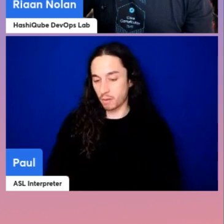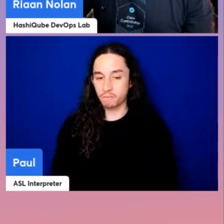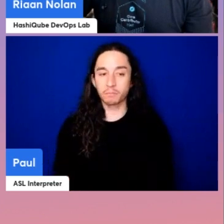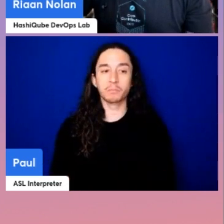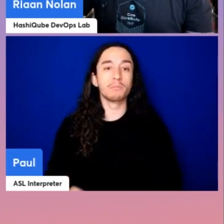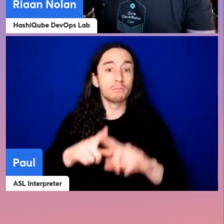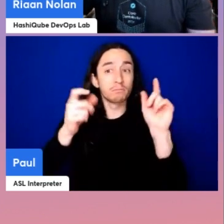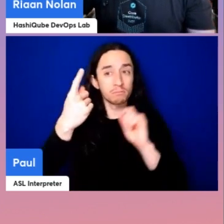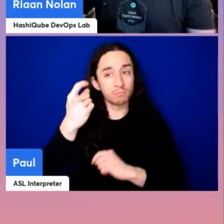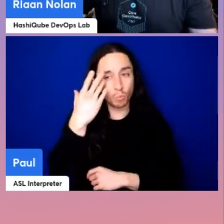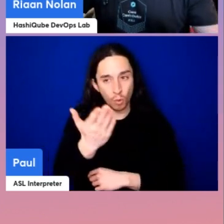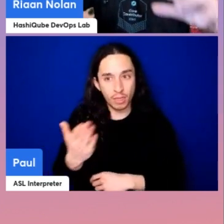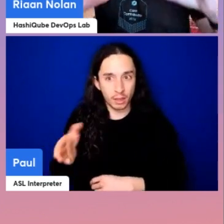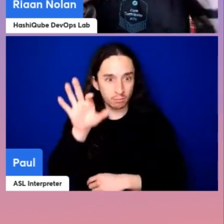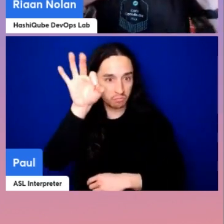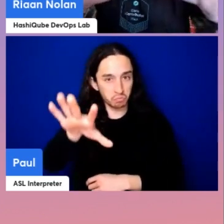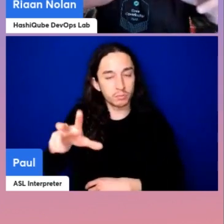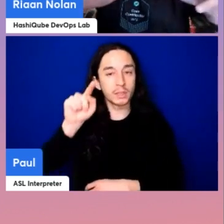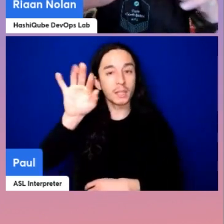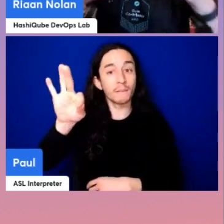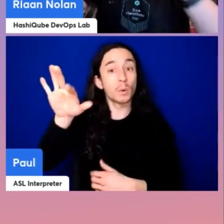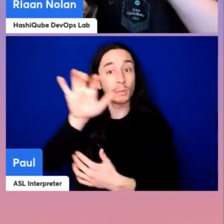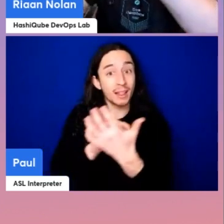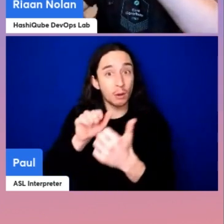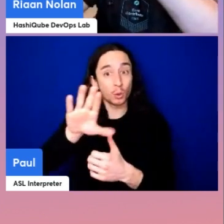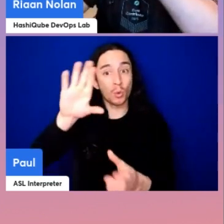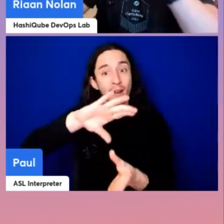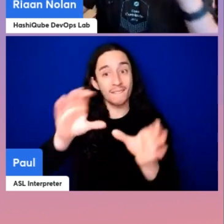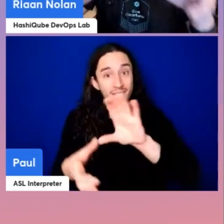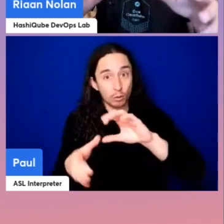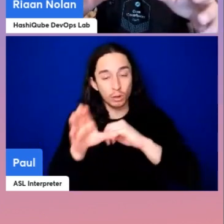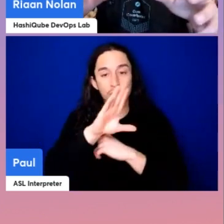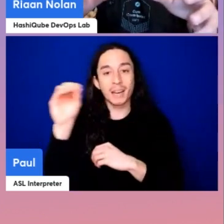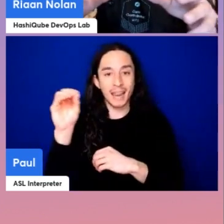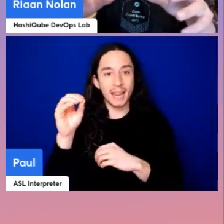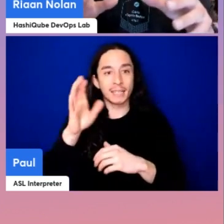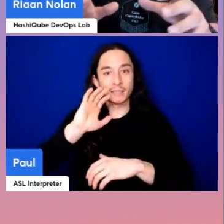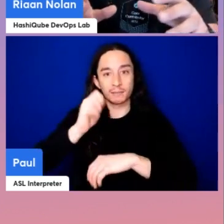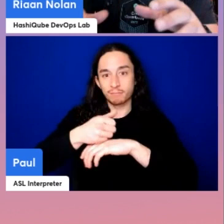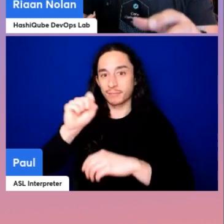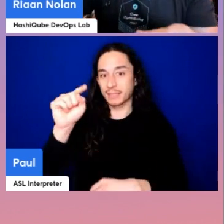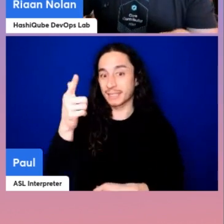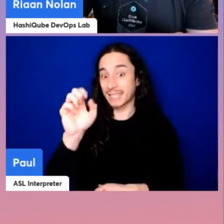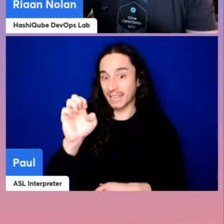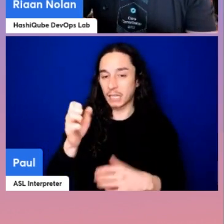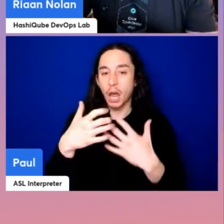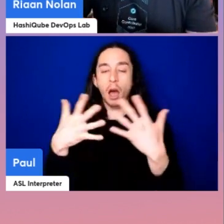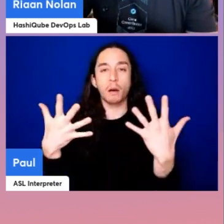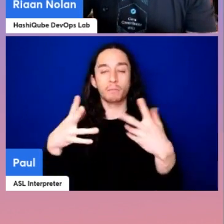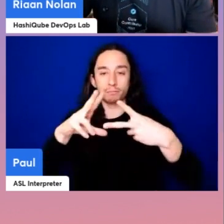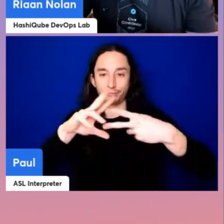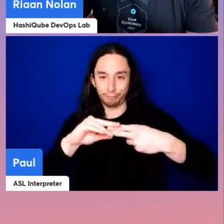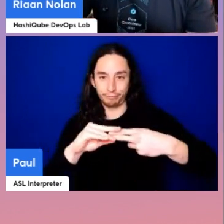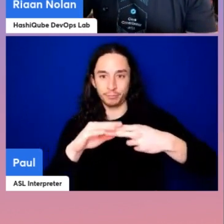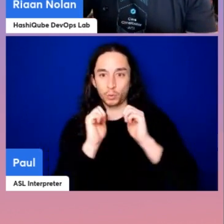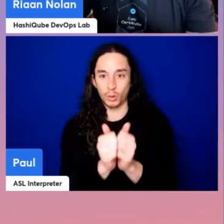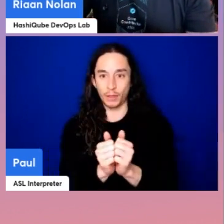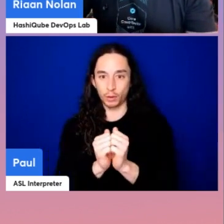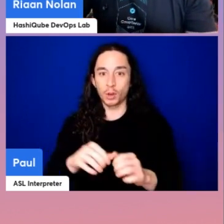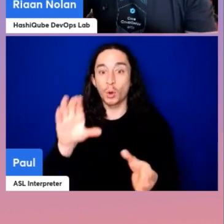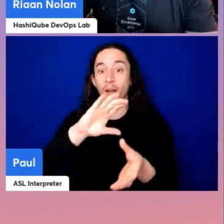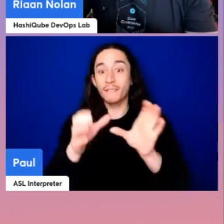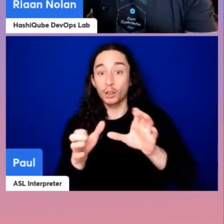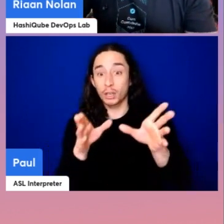note is with Terraform Cloud, your configuration and state kind of goes together. So your configuration